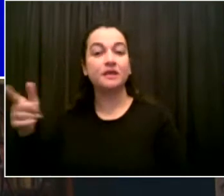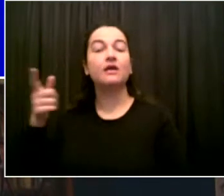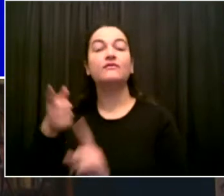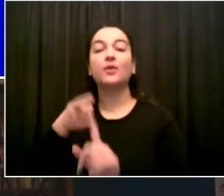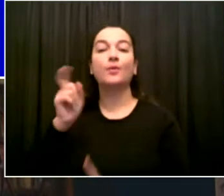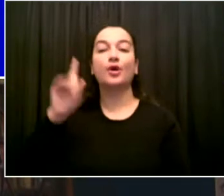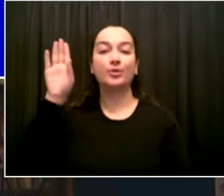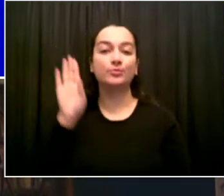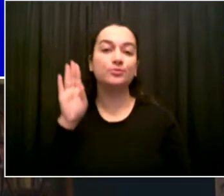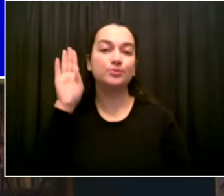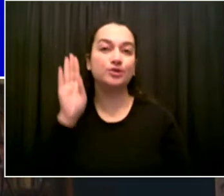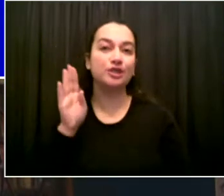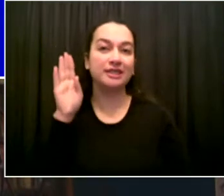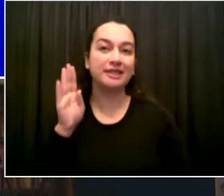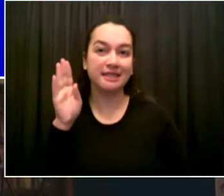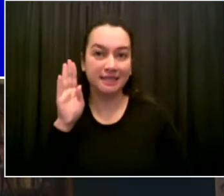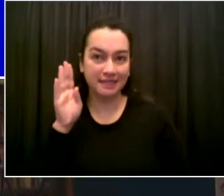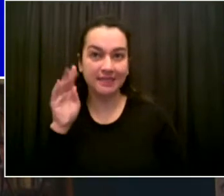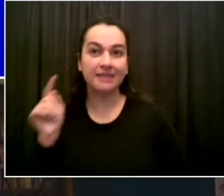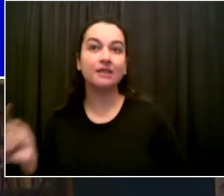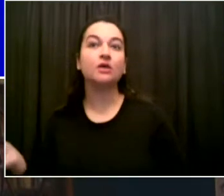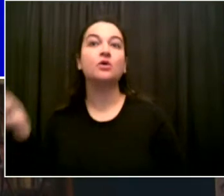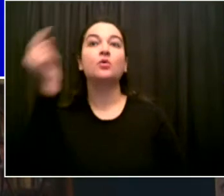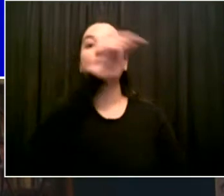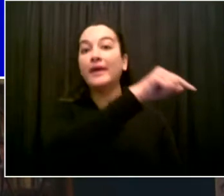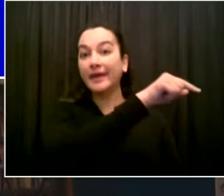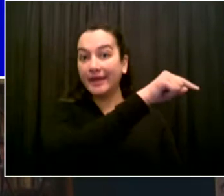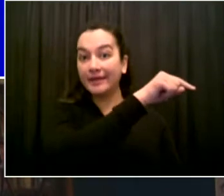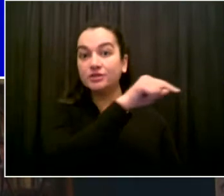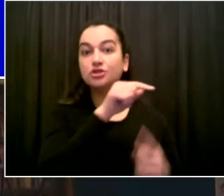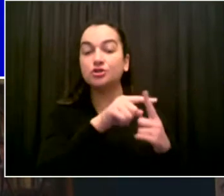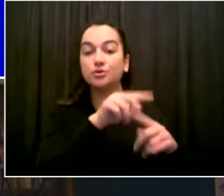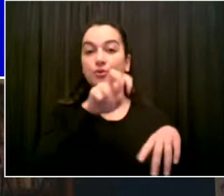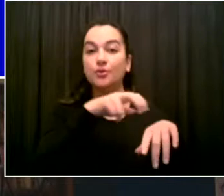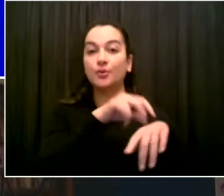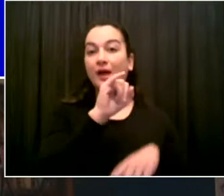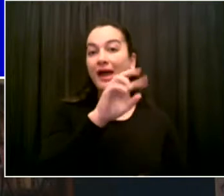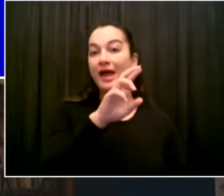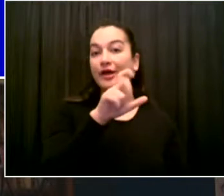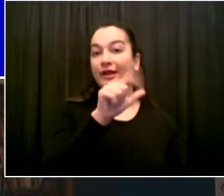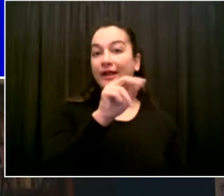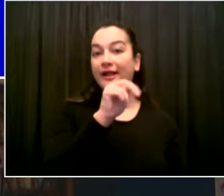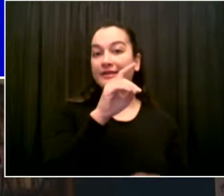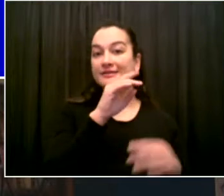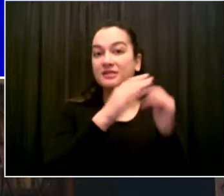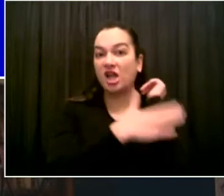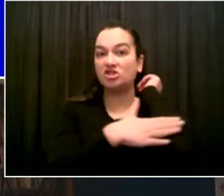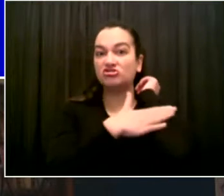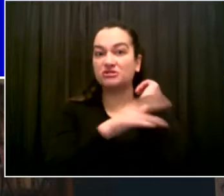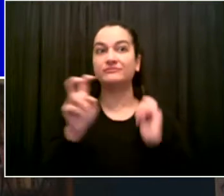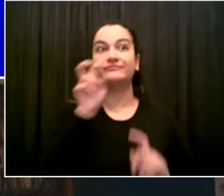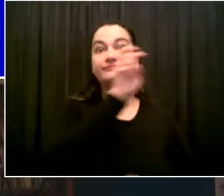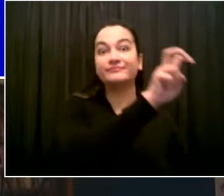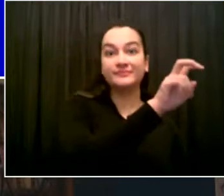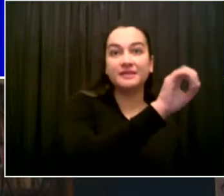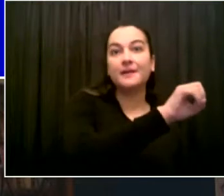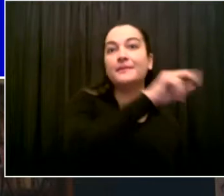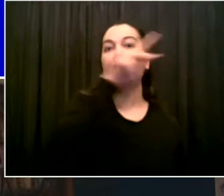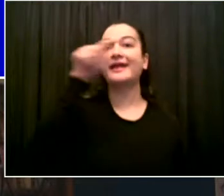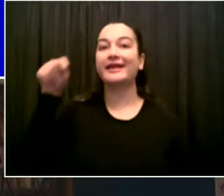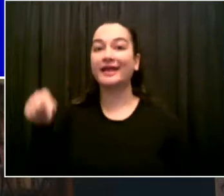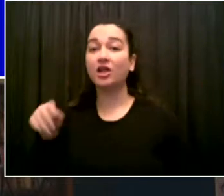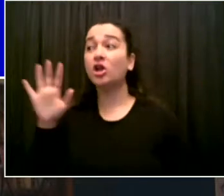including longshoreman, dishwasher, actor, writer, and yes, gold smuggler. That's one I want to know more about. But